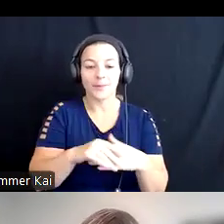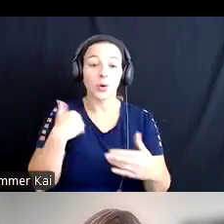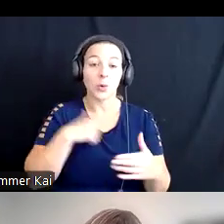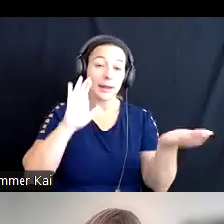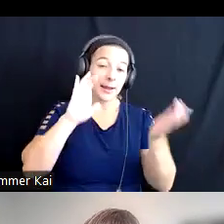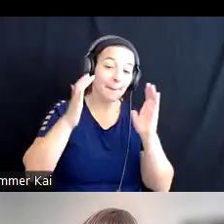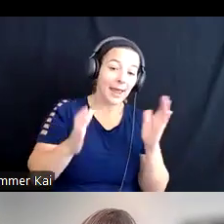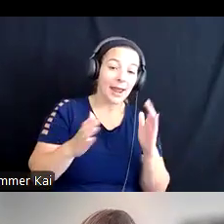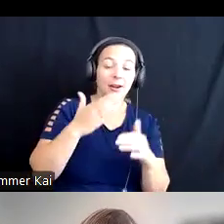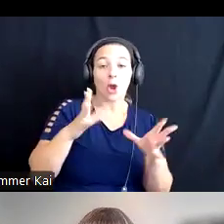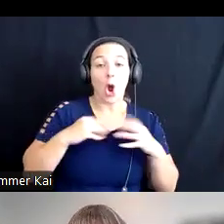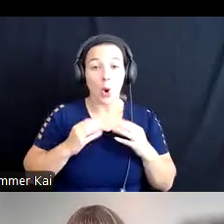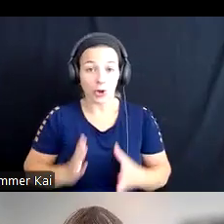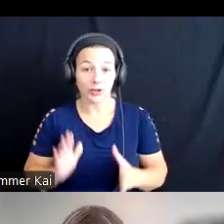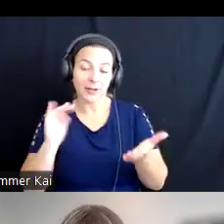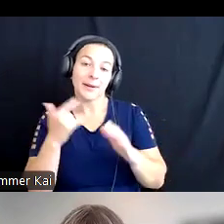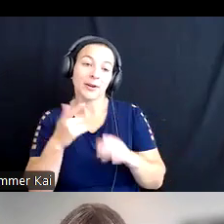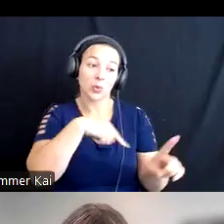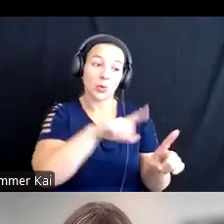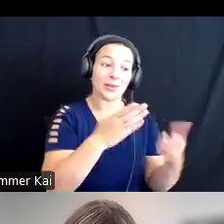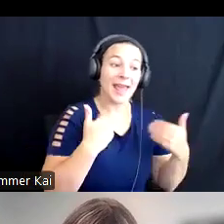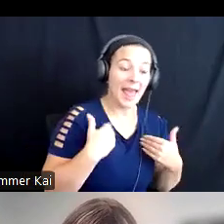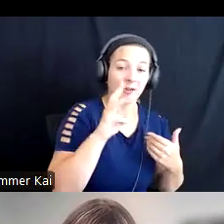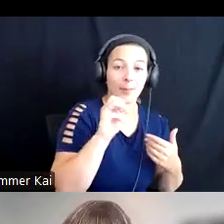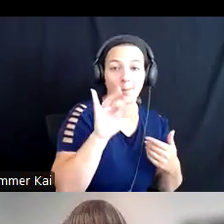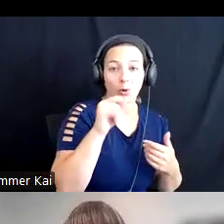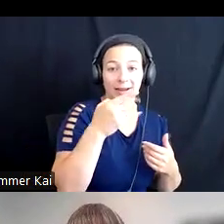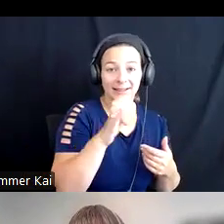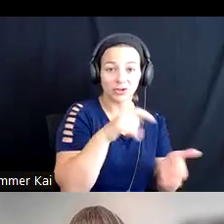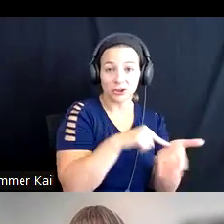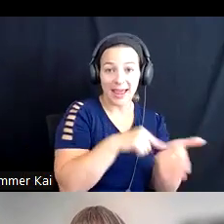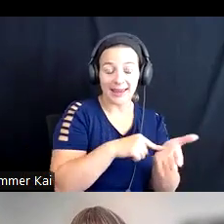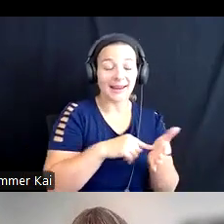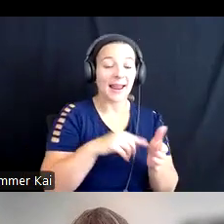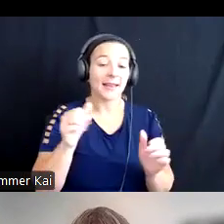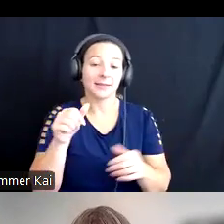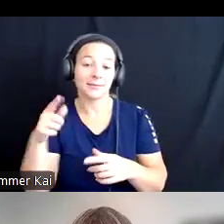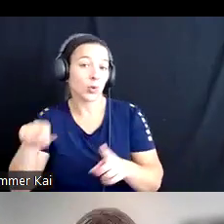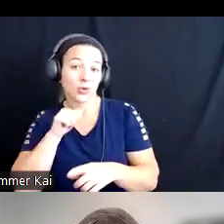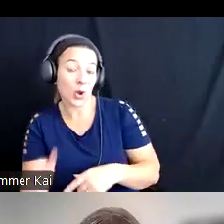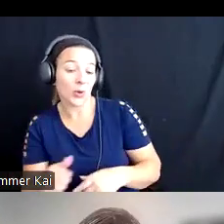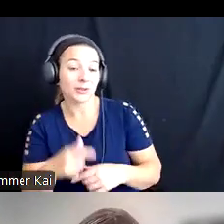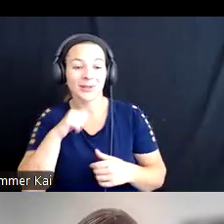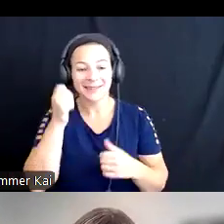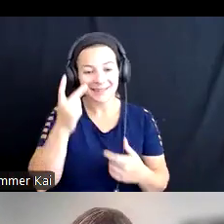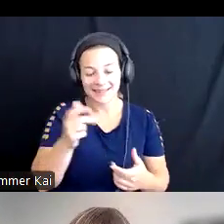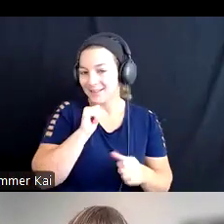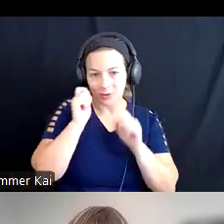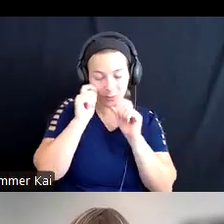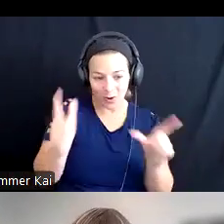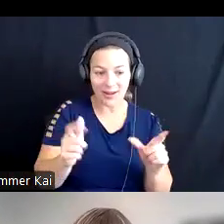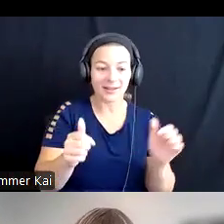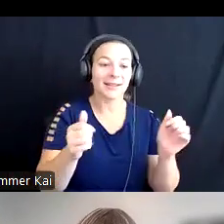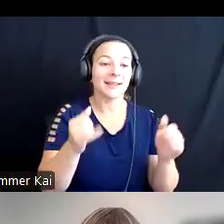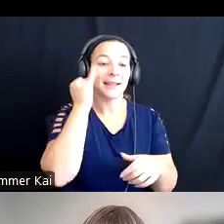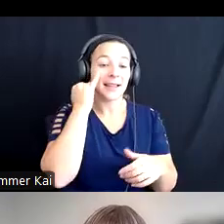and those who have a mortgage and those who don't. And if we look to the next slide, you can see that, unsurprisingly, those with